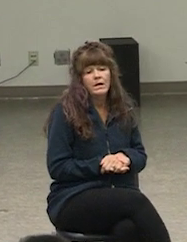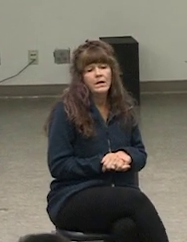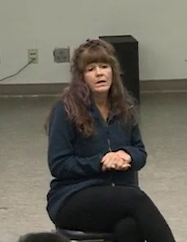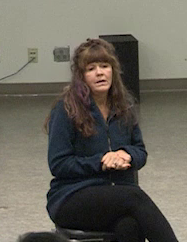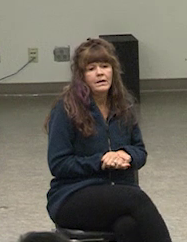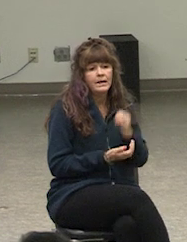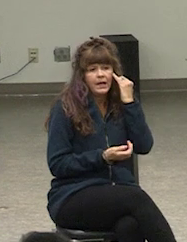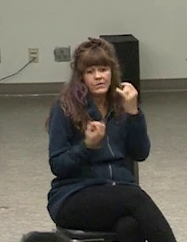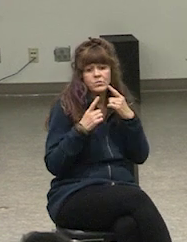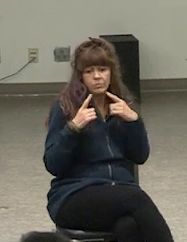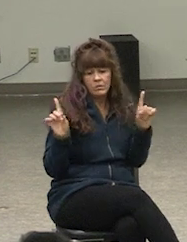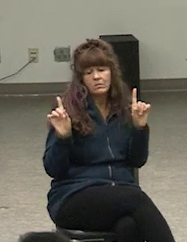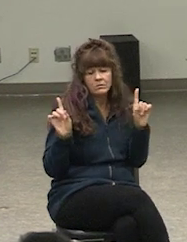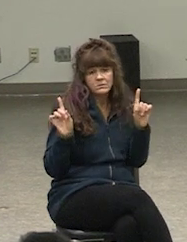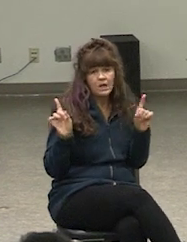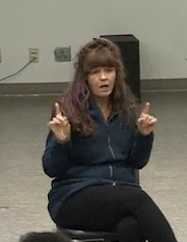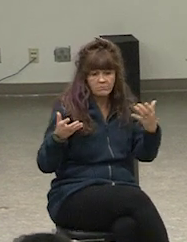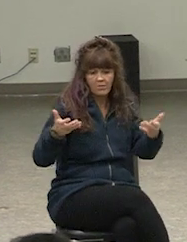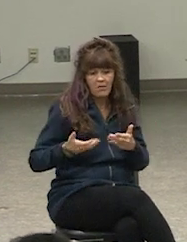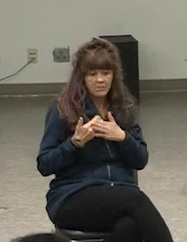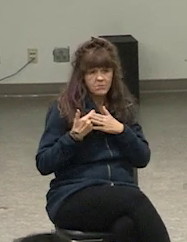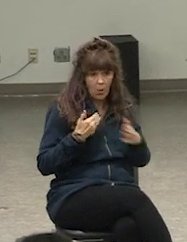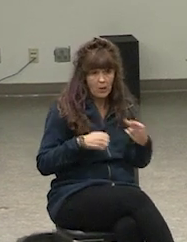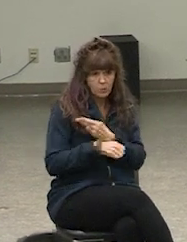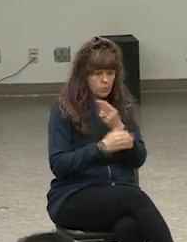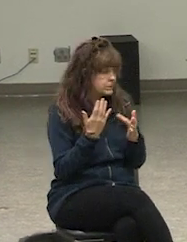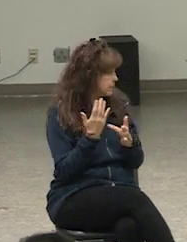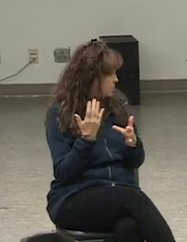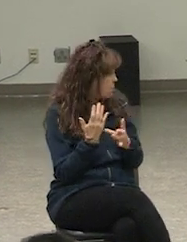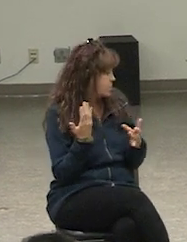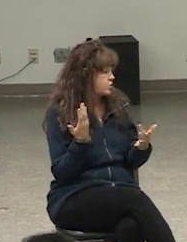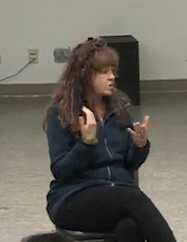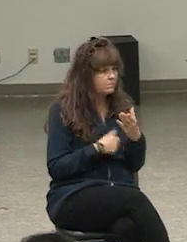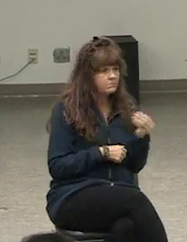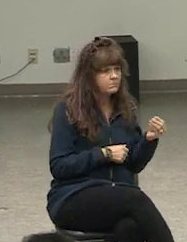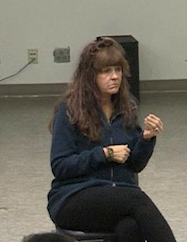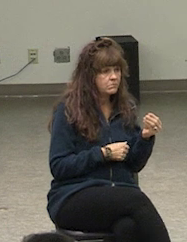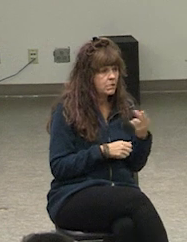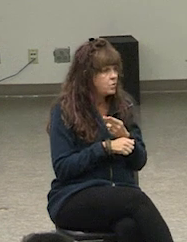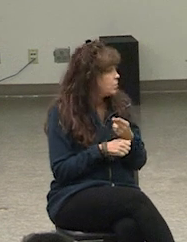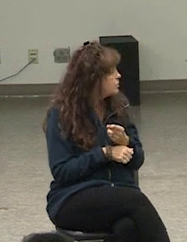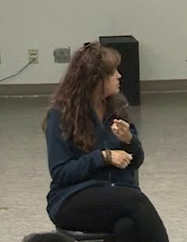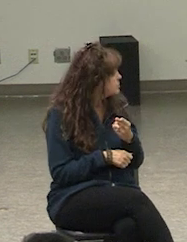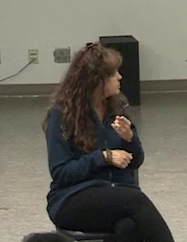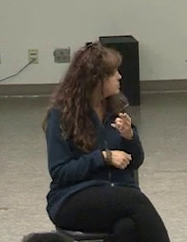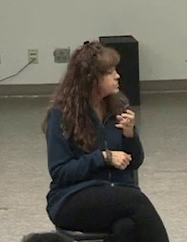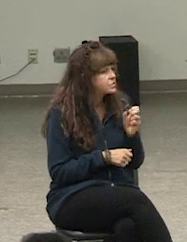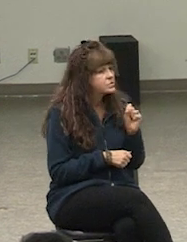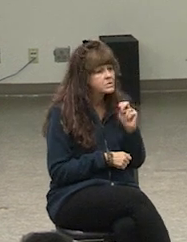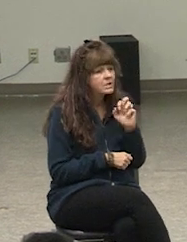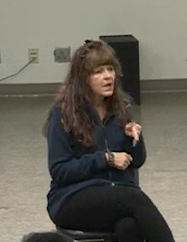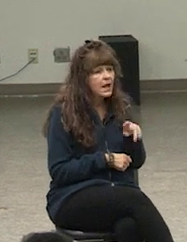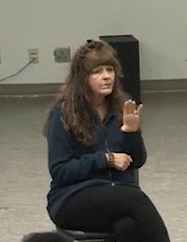But I ask that as we're engaging with technology, that it's in connection to the space we're building here today, not the Snapchat from someone who's